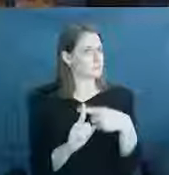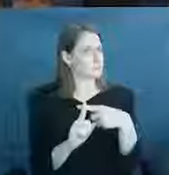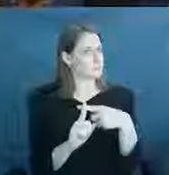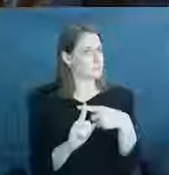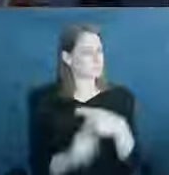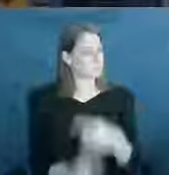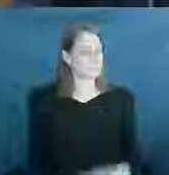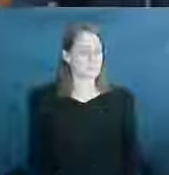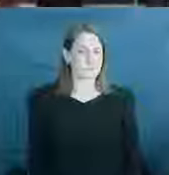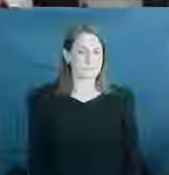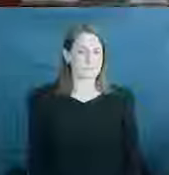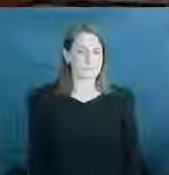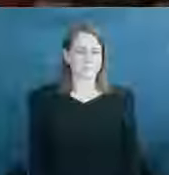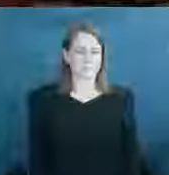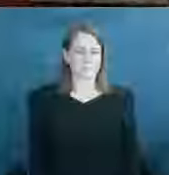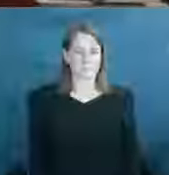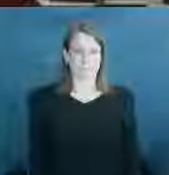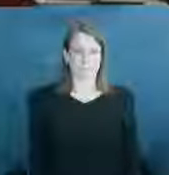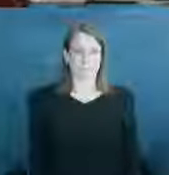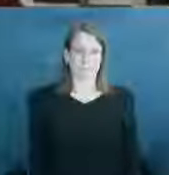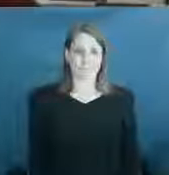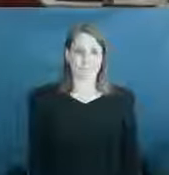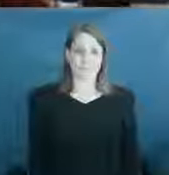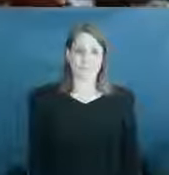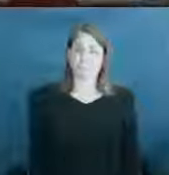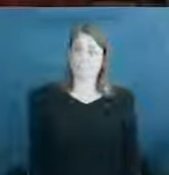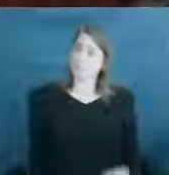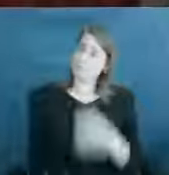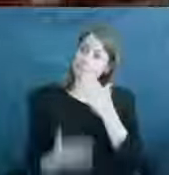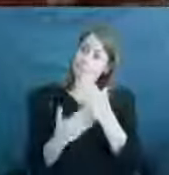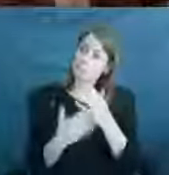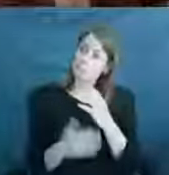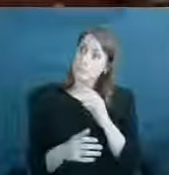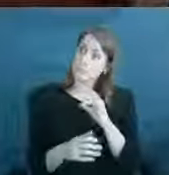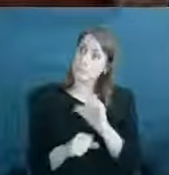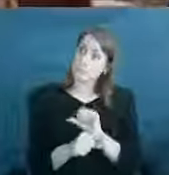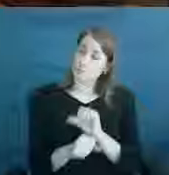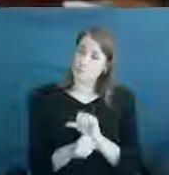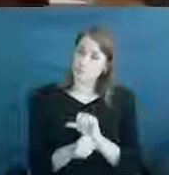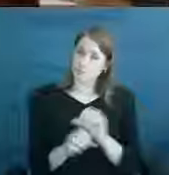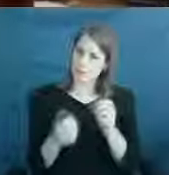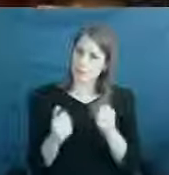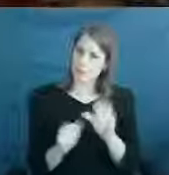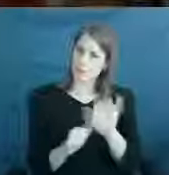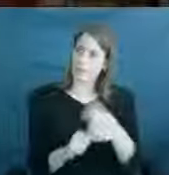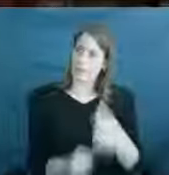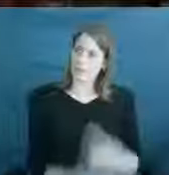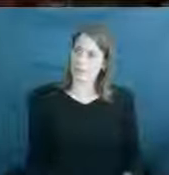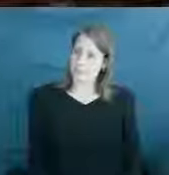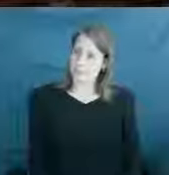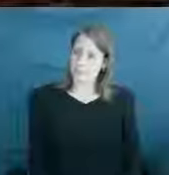One of the things that I wrote is he manifestly likes them. Yeah. And that's... Yeah, it's good.